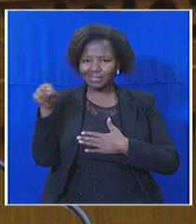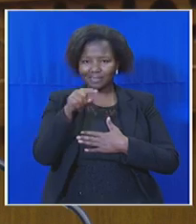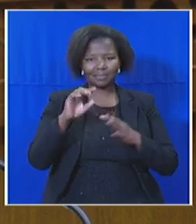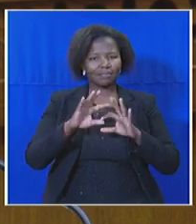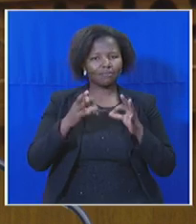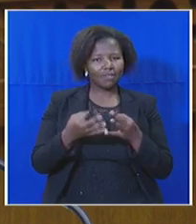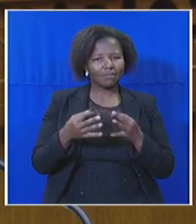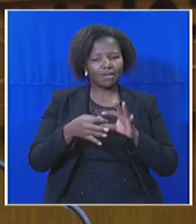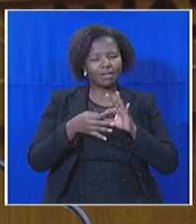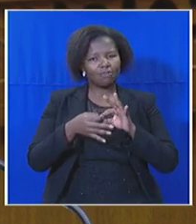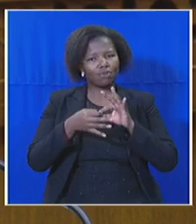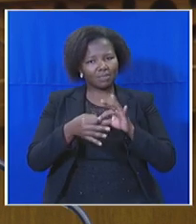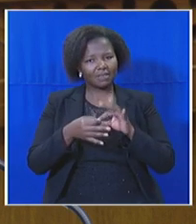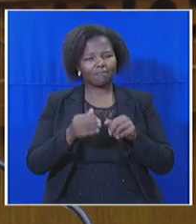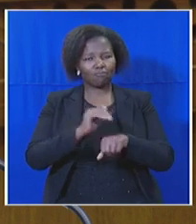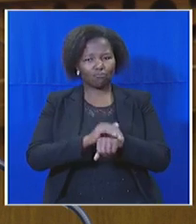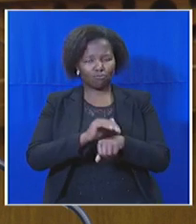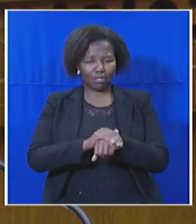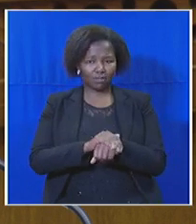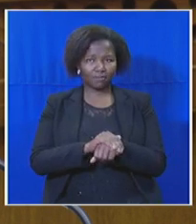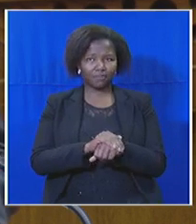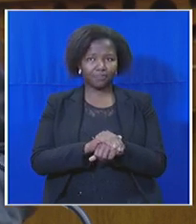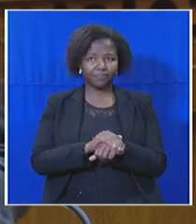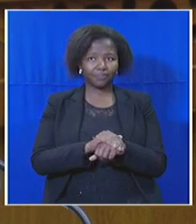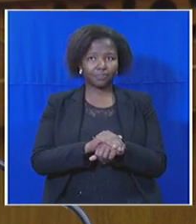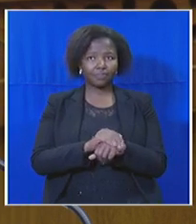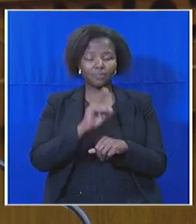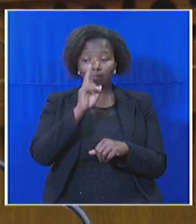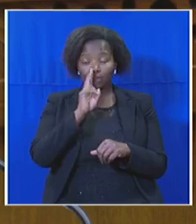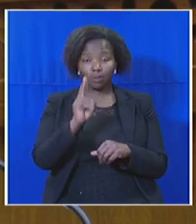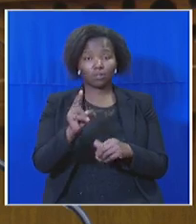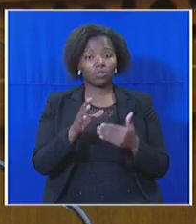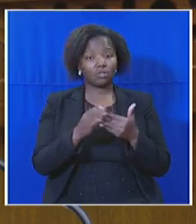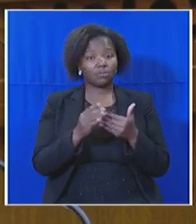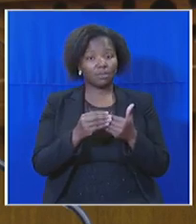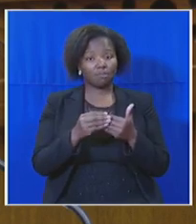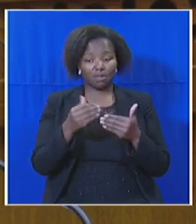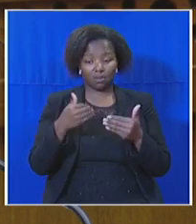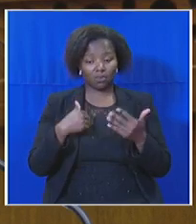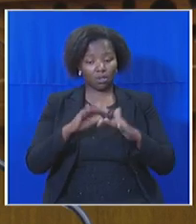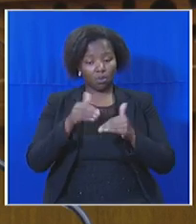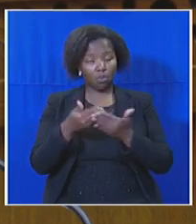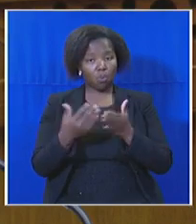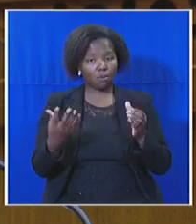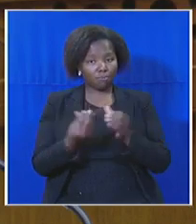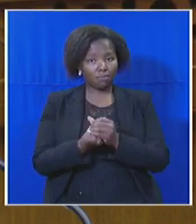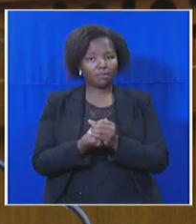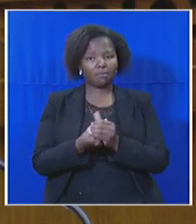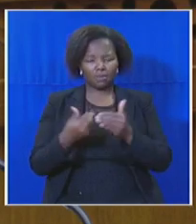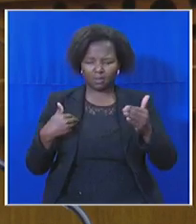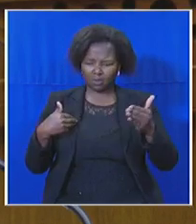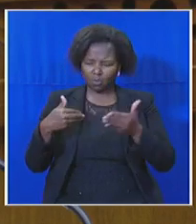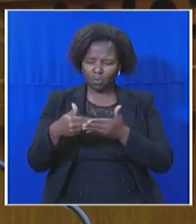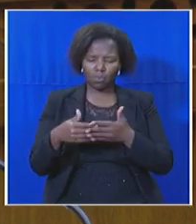and friends. Honorable members, together we have traveled a long road to be where we are as a country